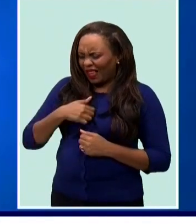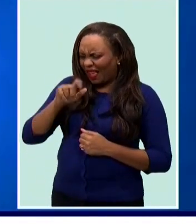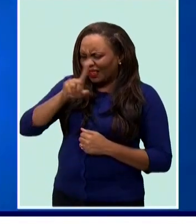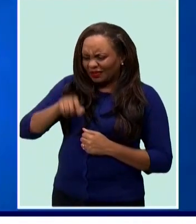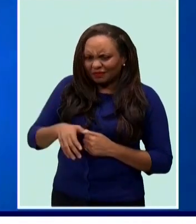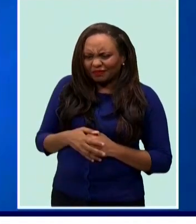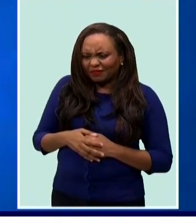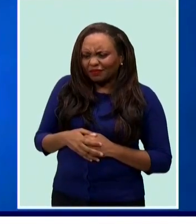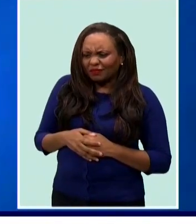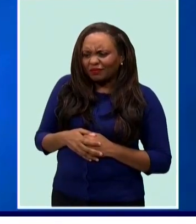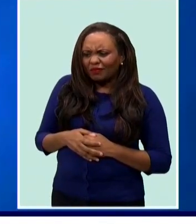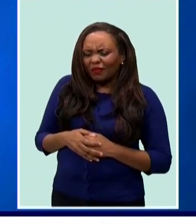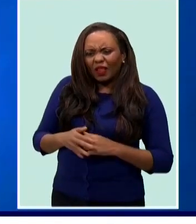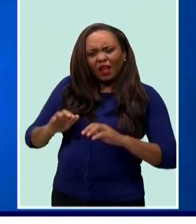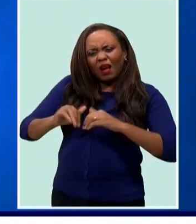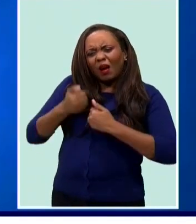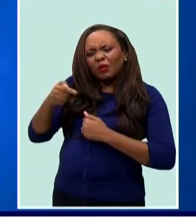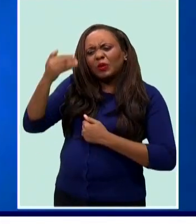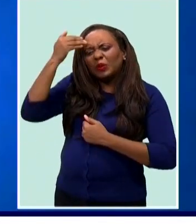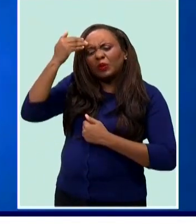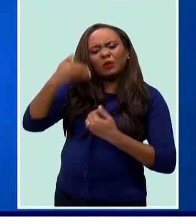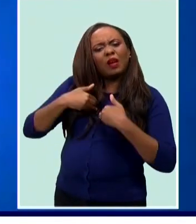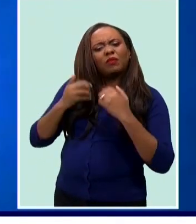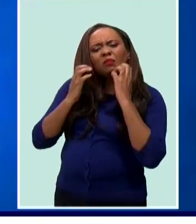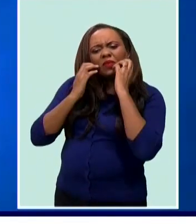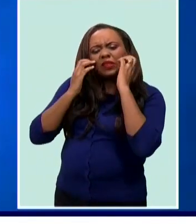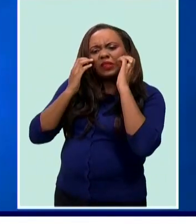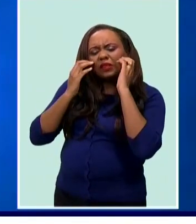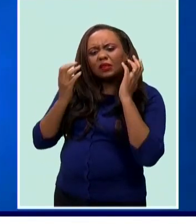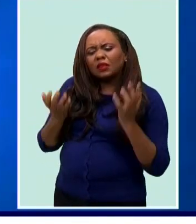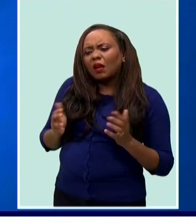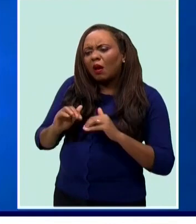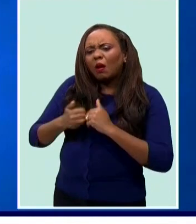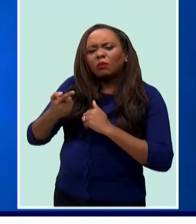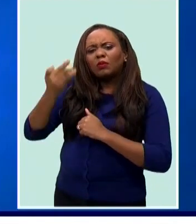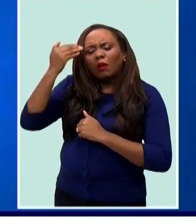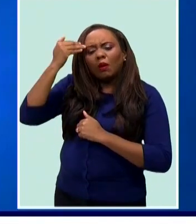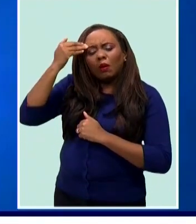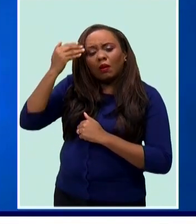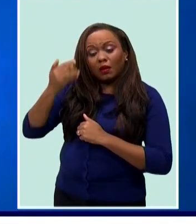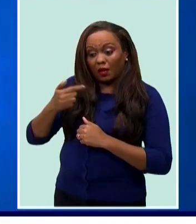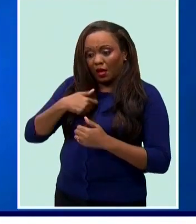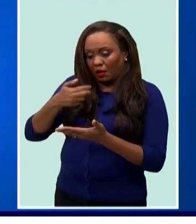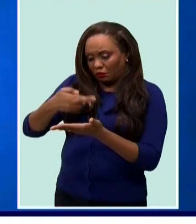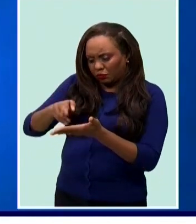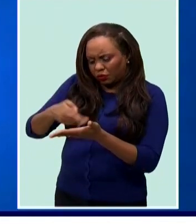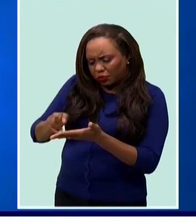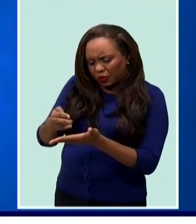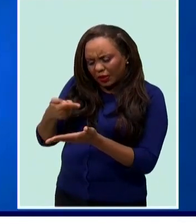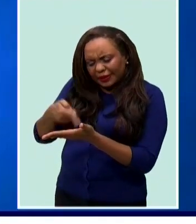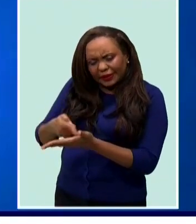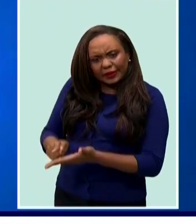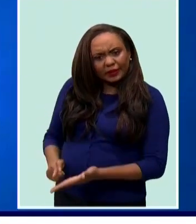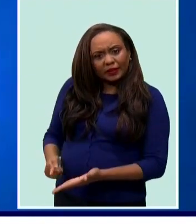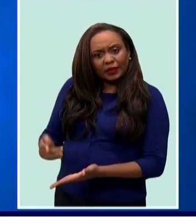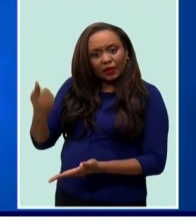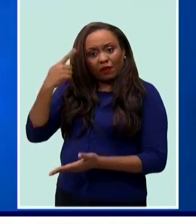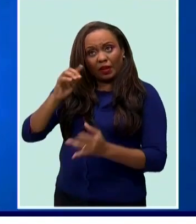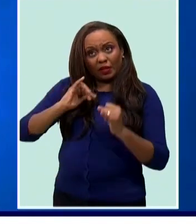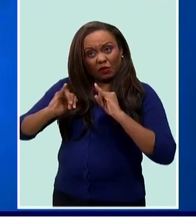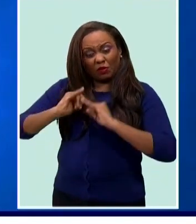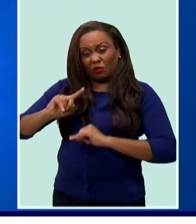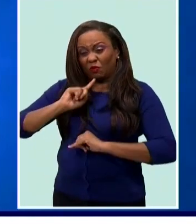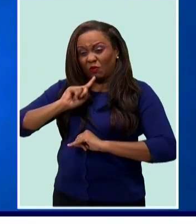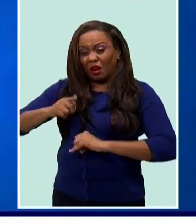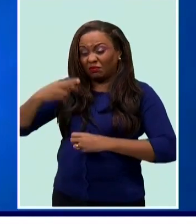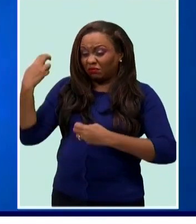of all, identify that they have measles? And then I was researching this for this interview. I understood it's very